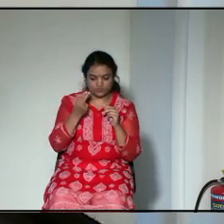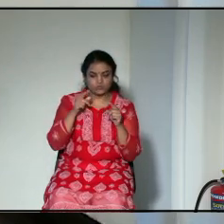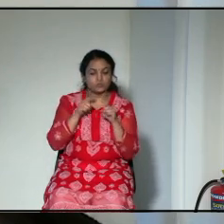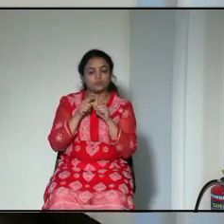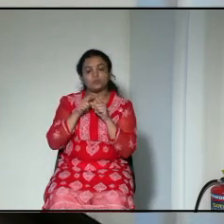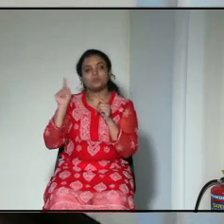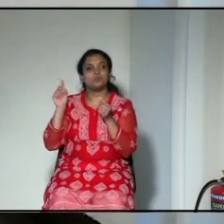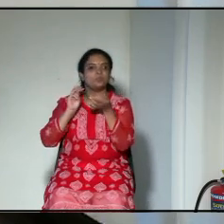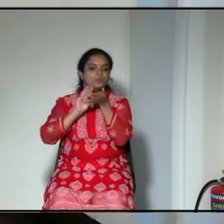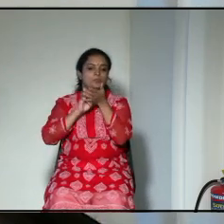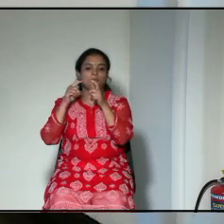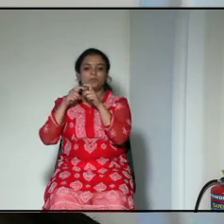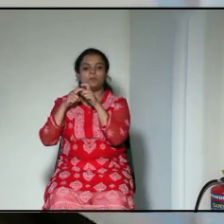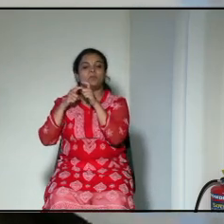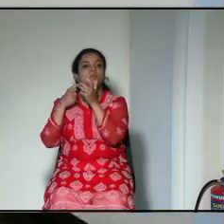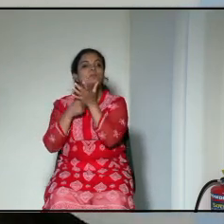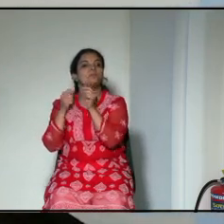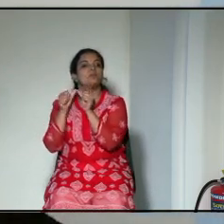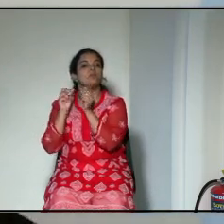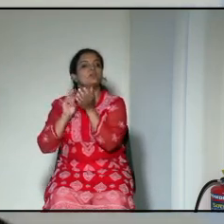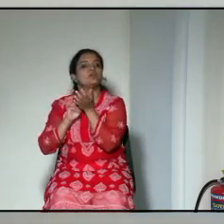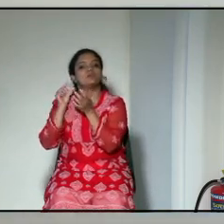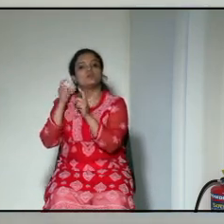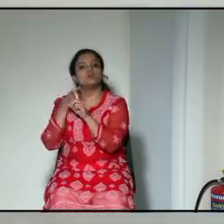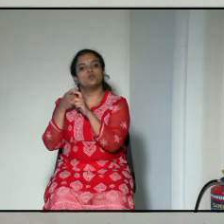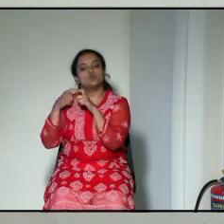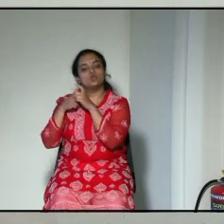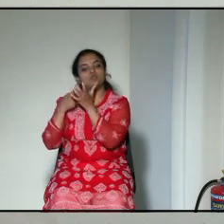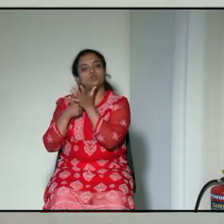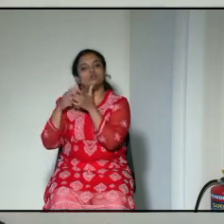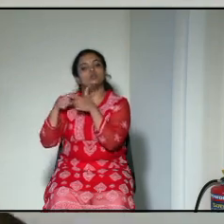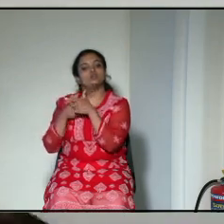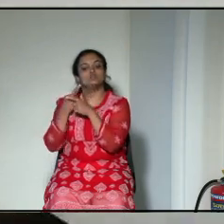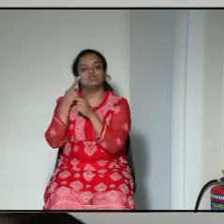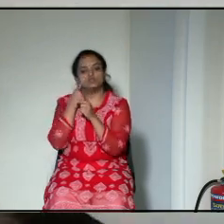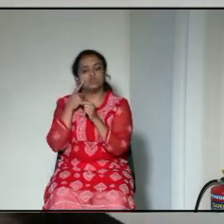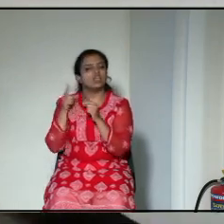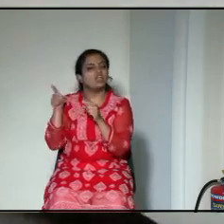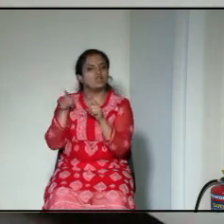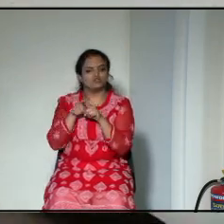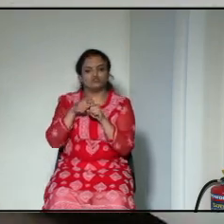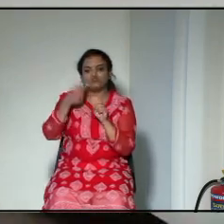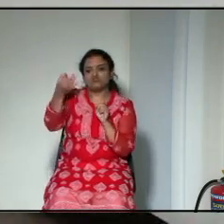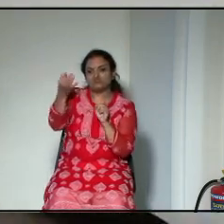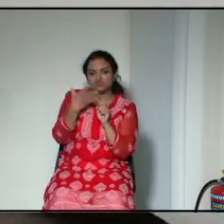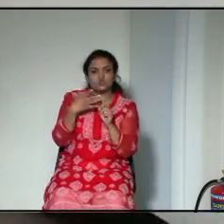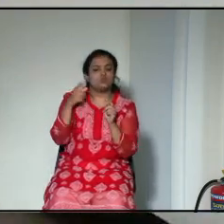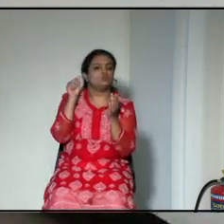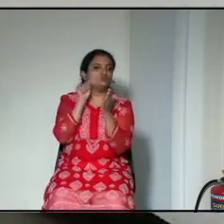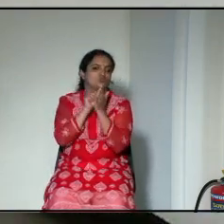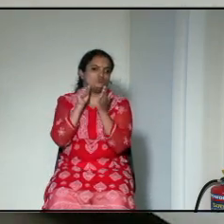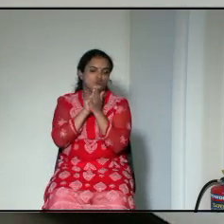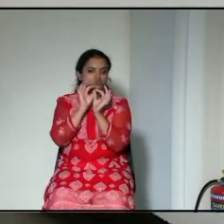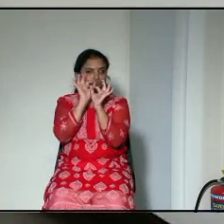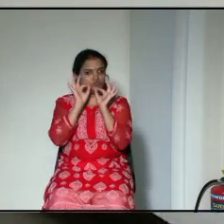Mukherjee. It's her latest edited volume, and it looks at